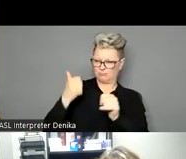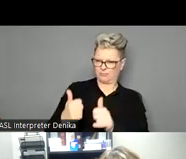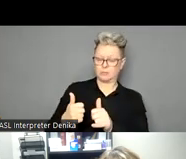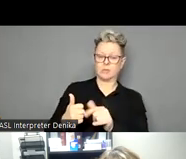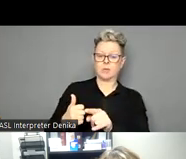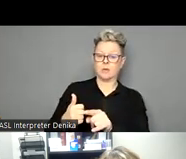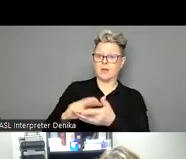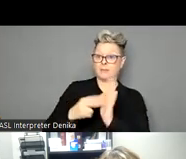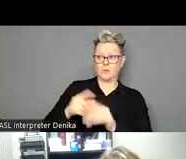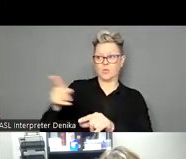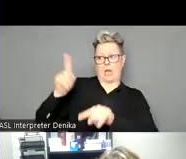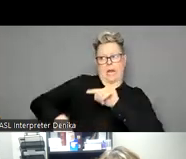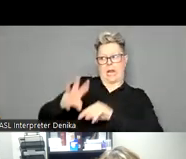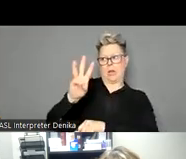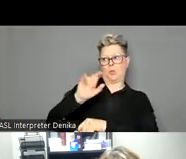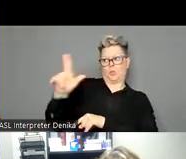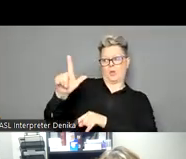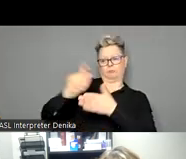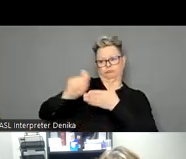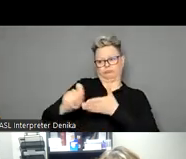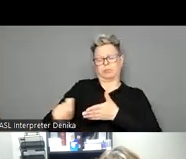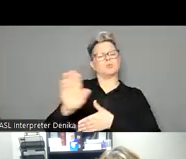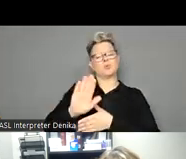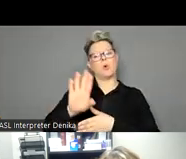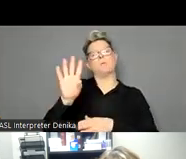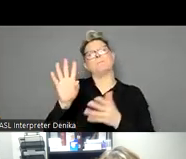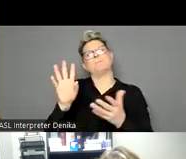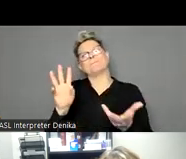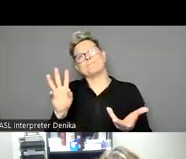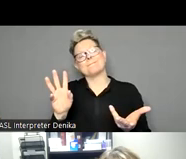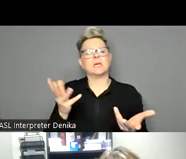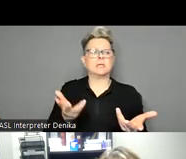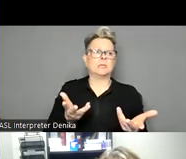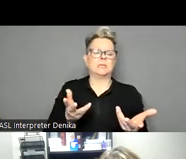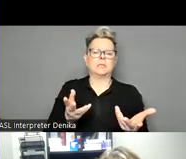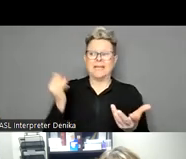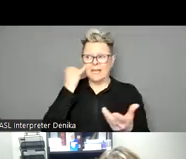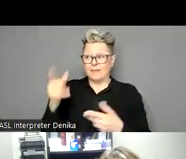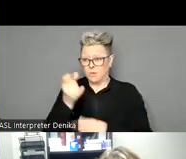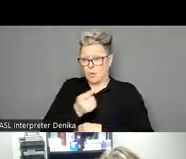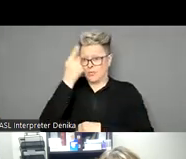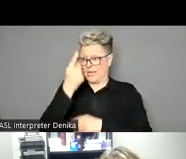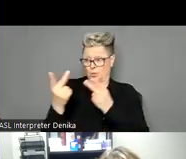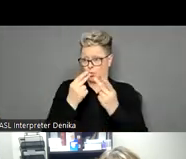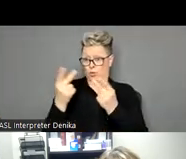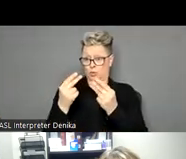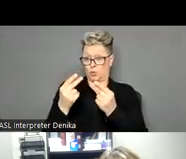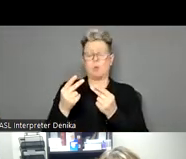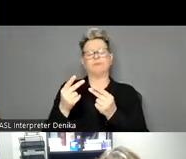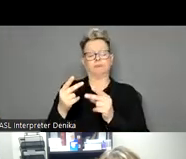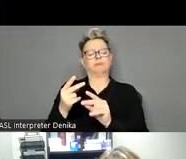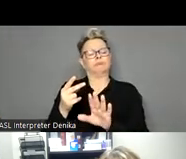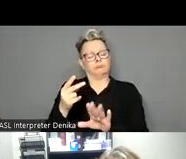but I mean, if someone really doesn't understand what they're doing, of course, that will be an obstacle.